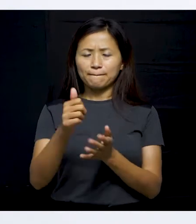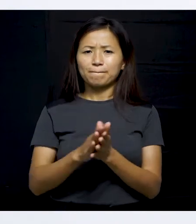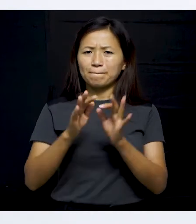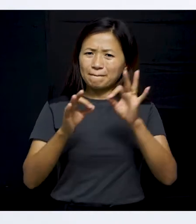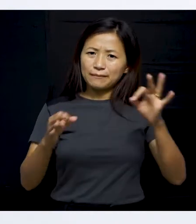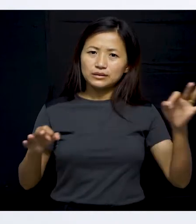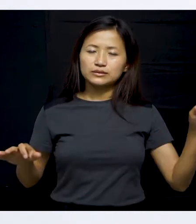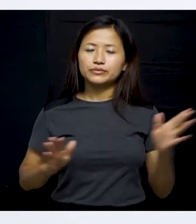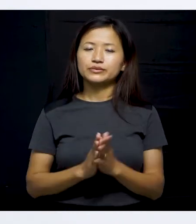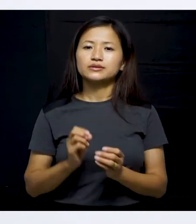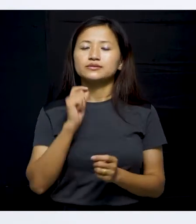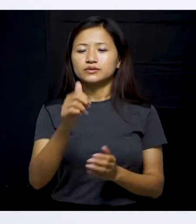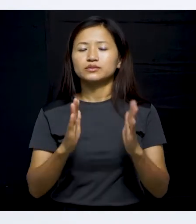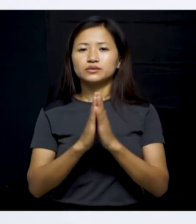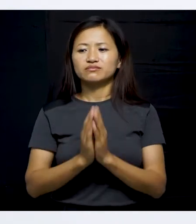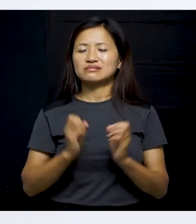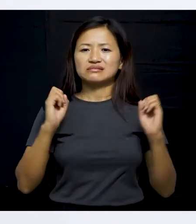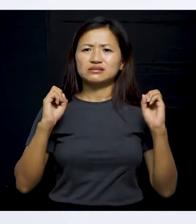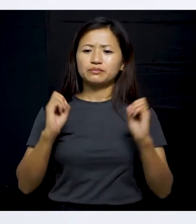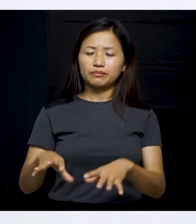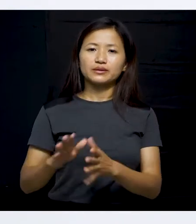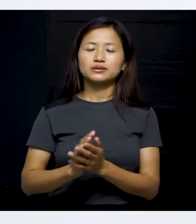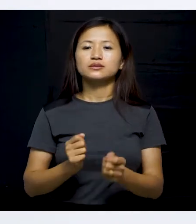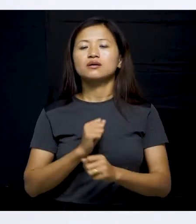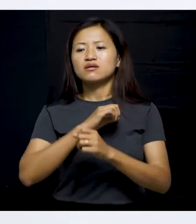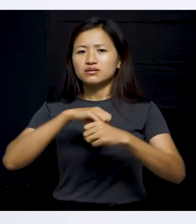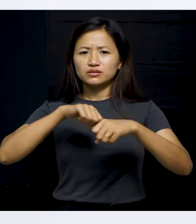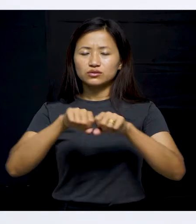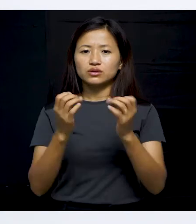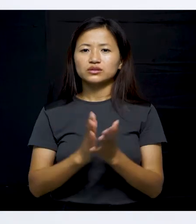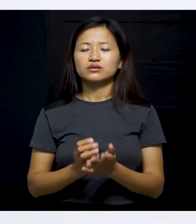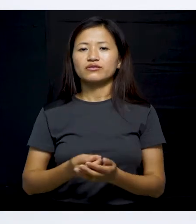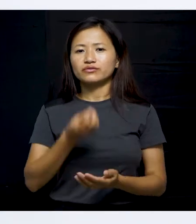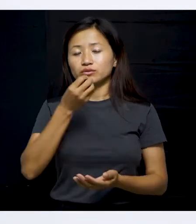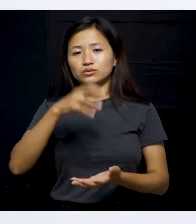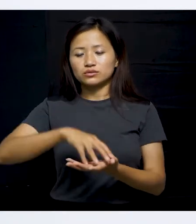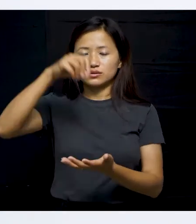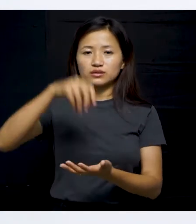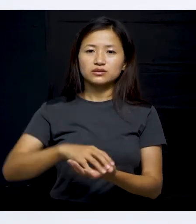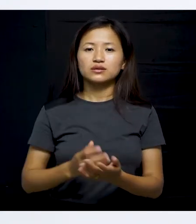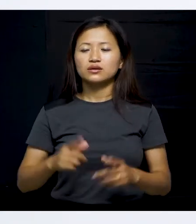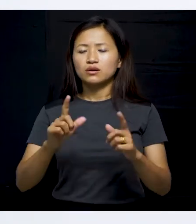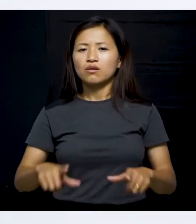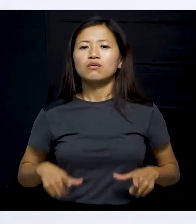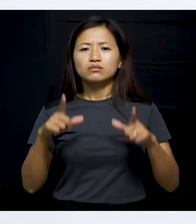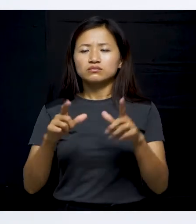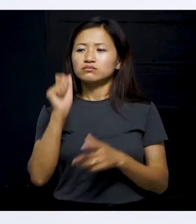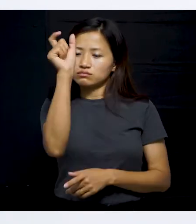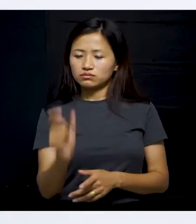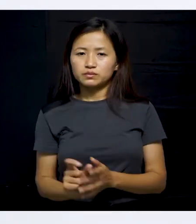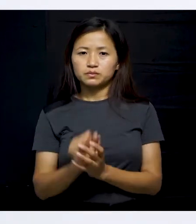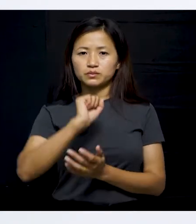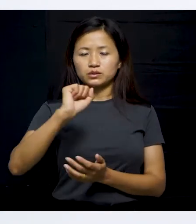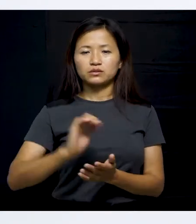the destructions in human beings, destruction of crops and destruction of their personal life. So they have to